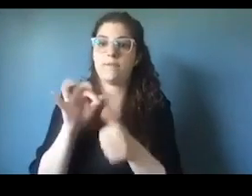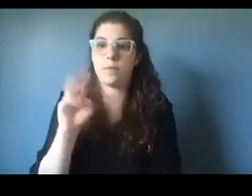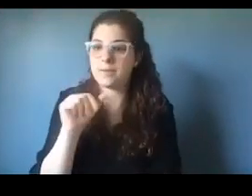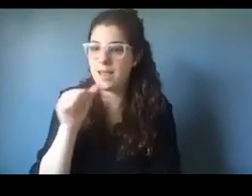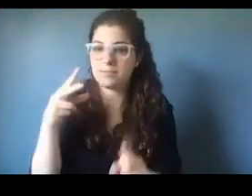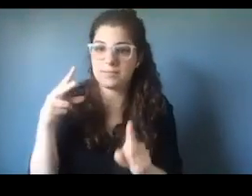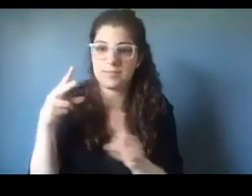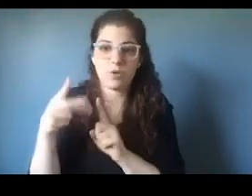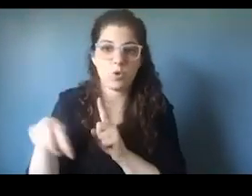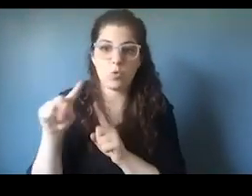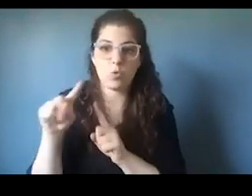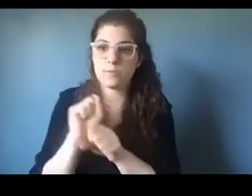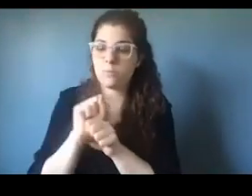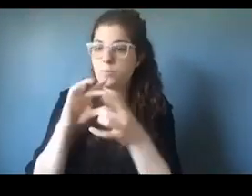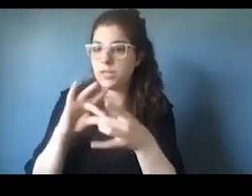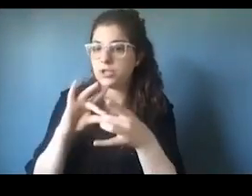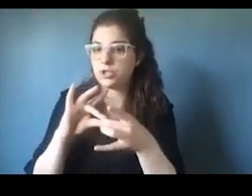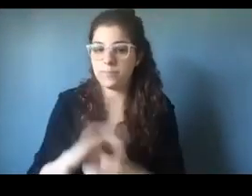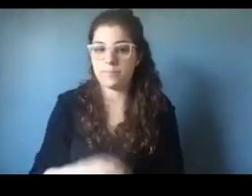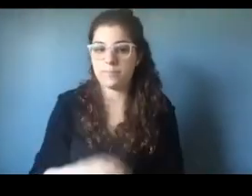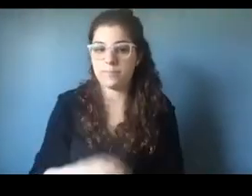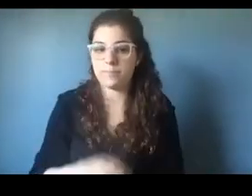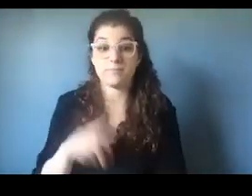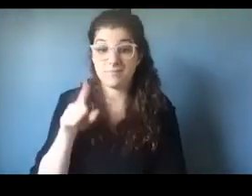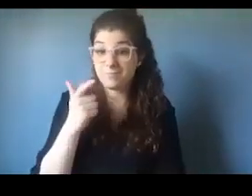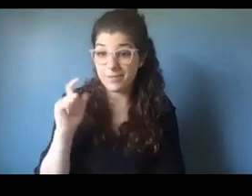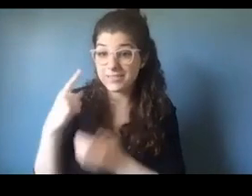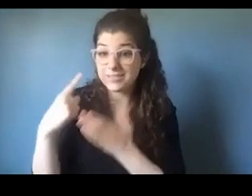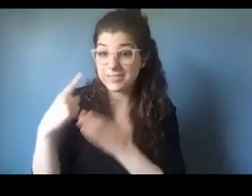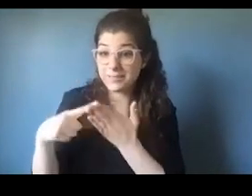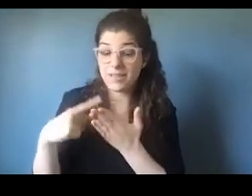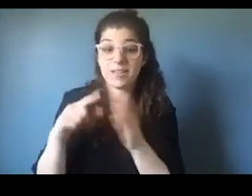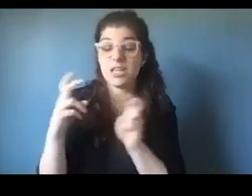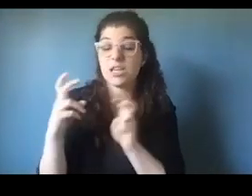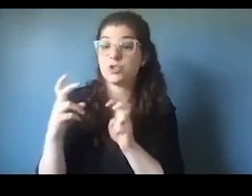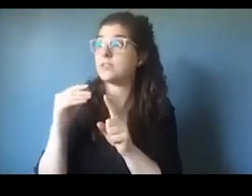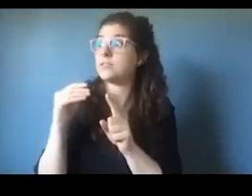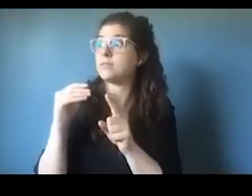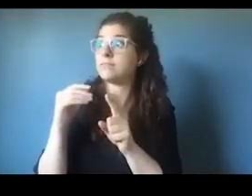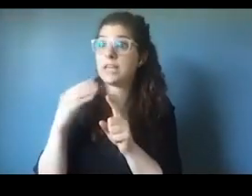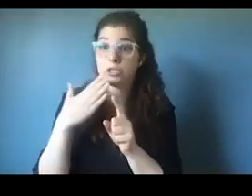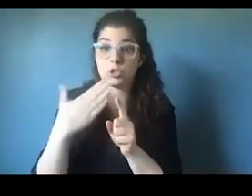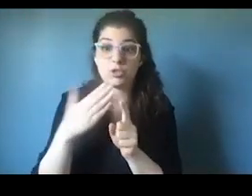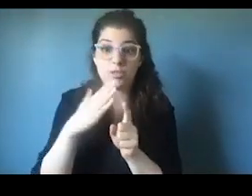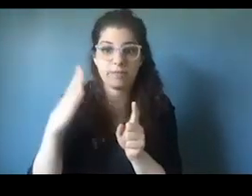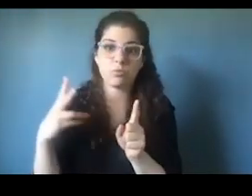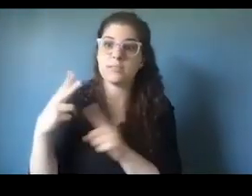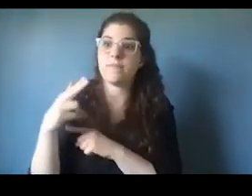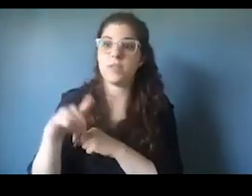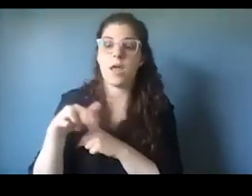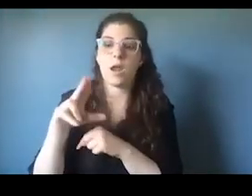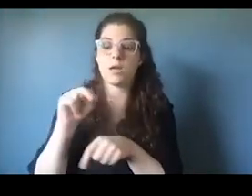those employment relationships? This is a big debate. The issue is basically whether, you know, it's good never to sever that